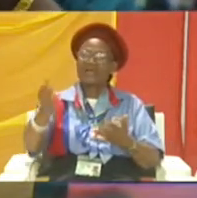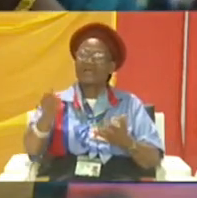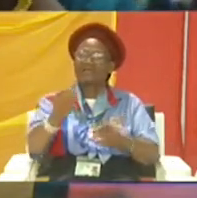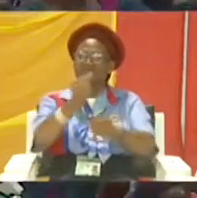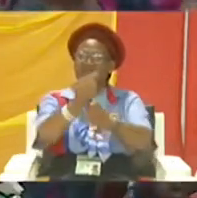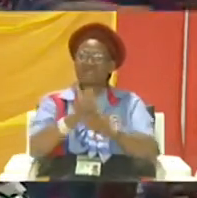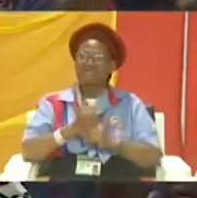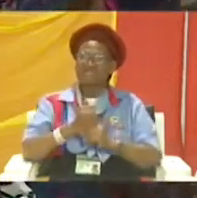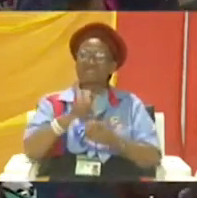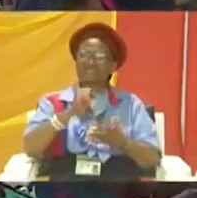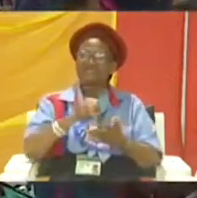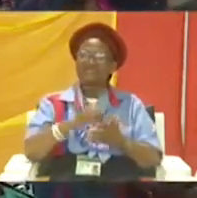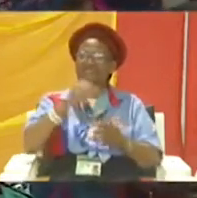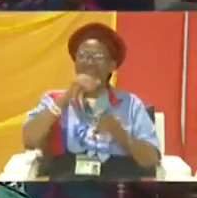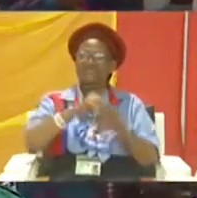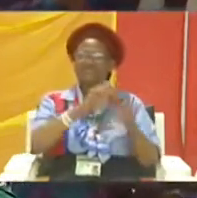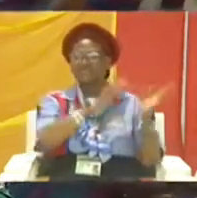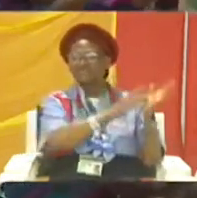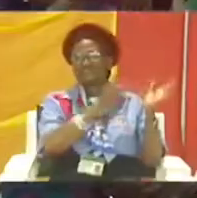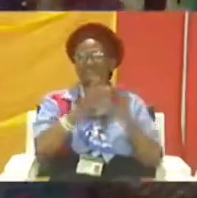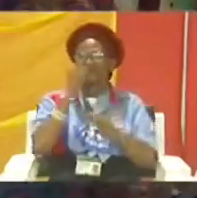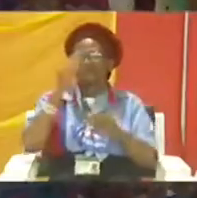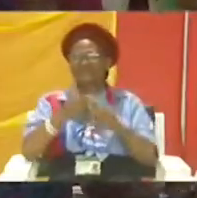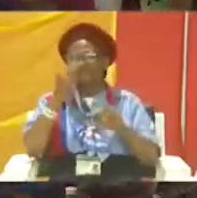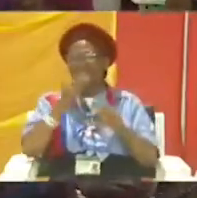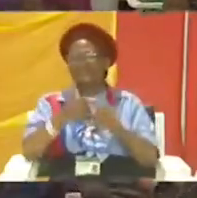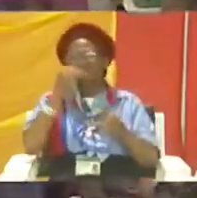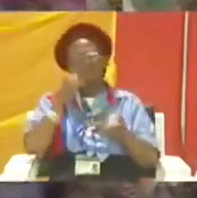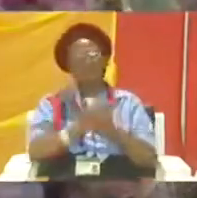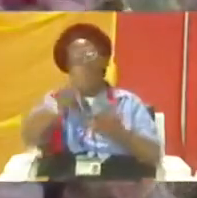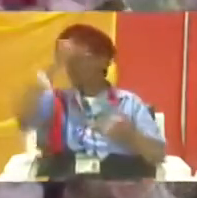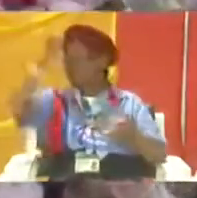receive it in Jesus' name.